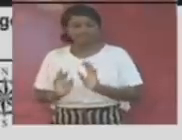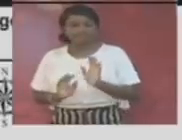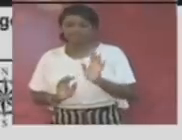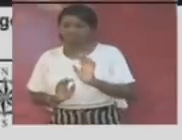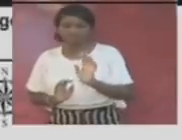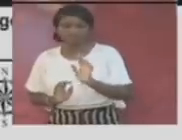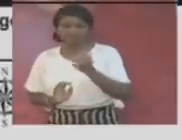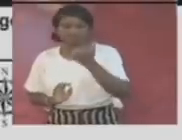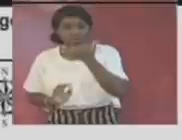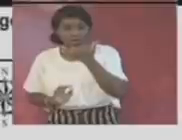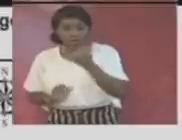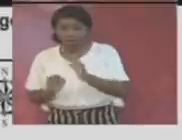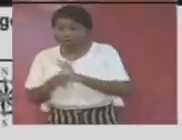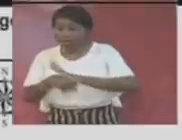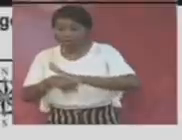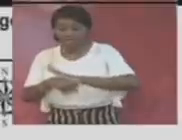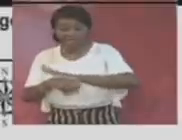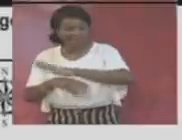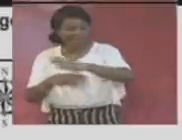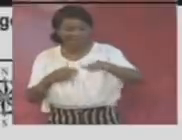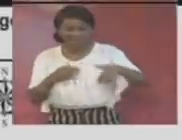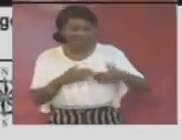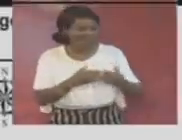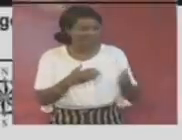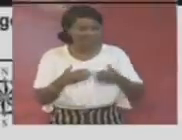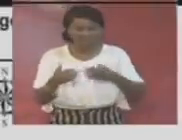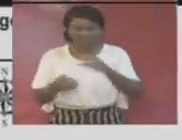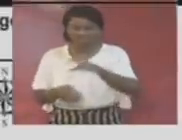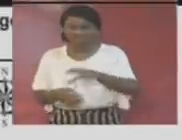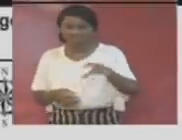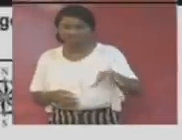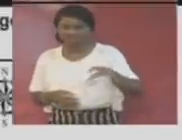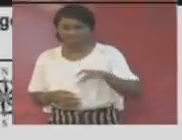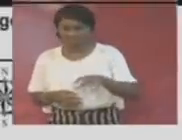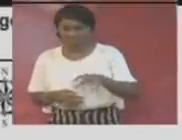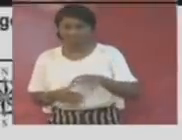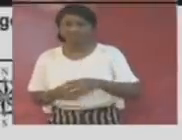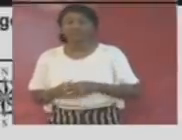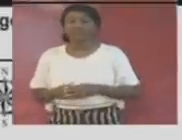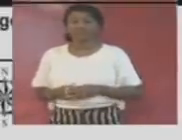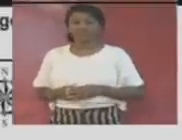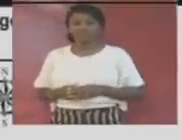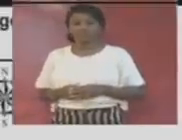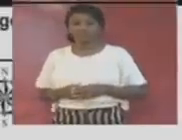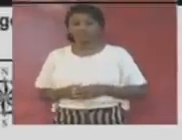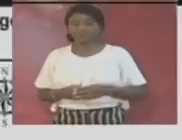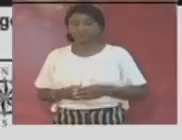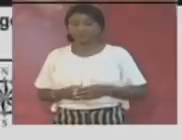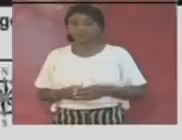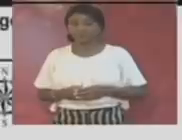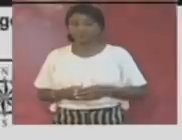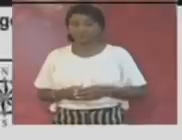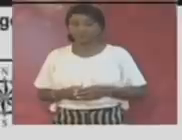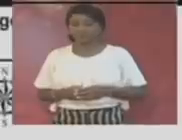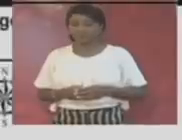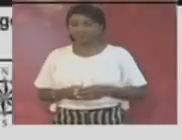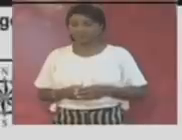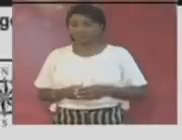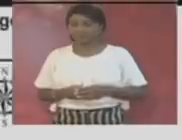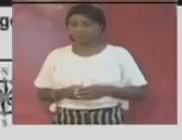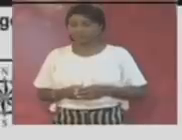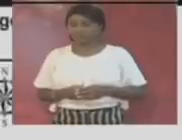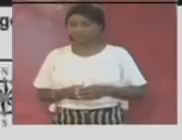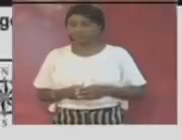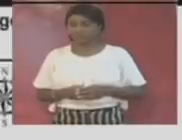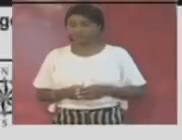reason we're seeing these numbers being as low as they are is because we're having greater levels of general adherence. I think